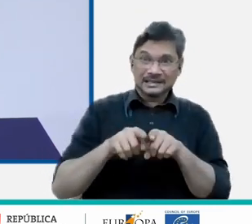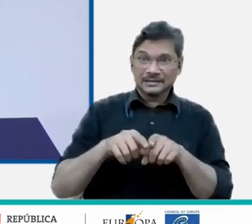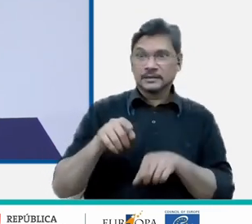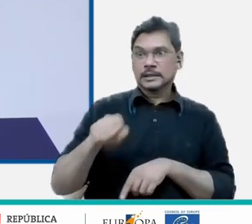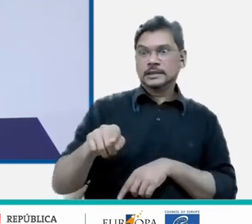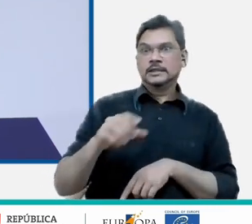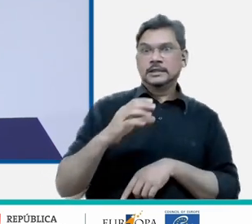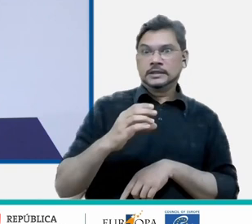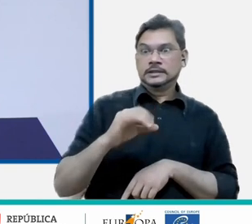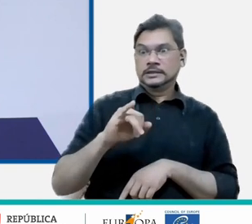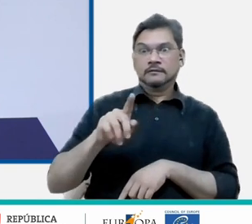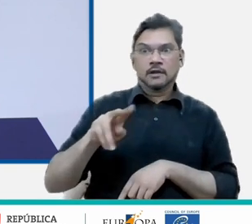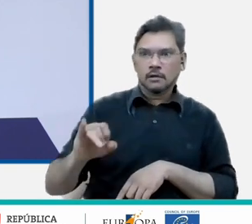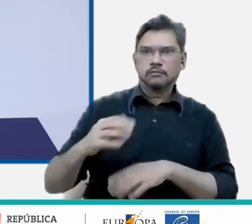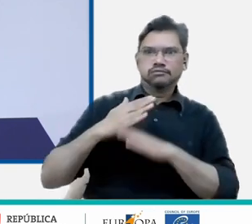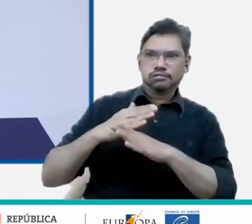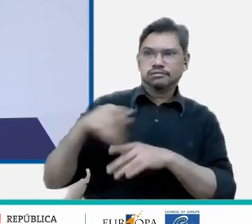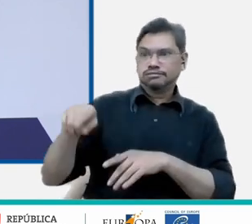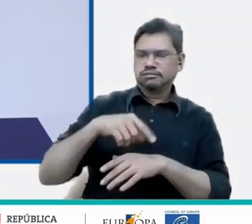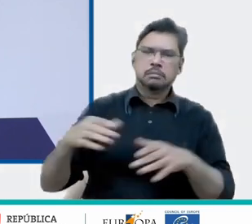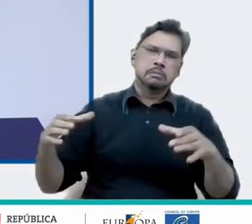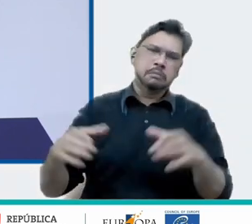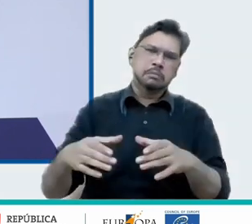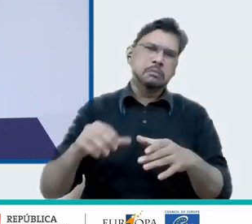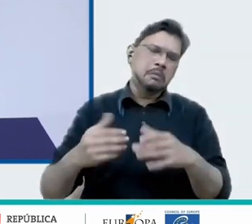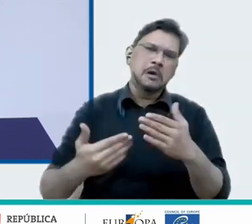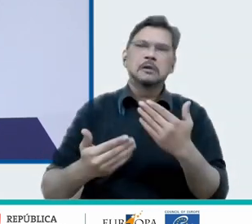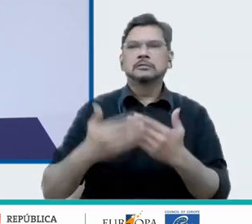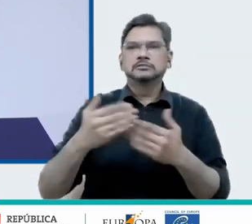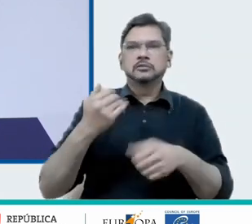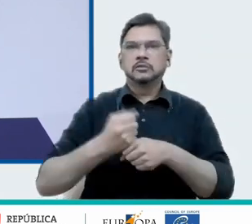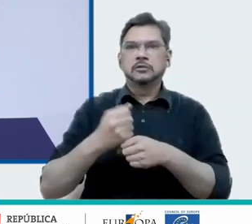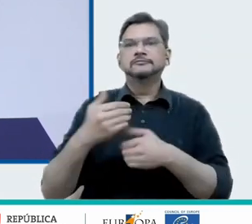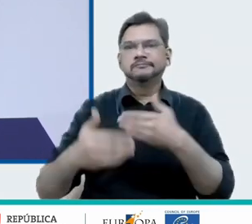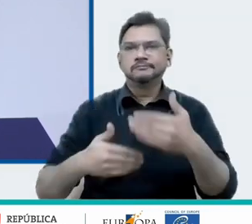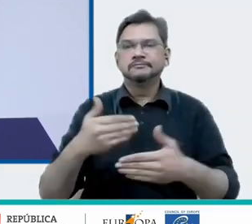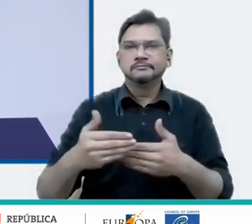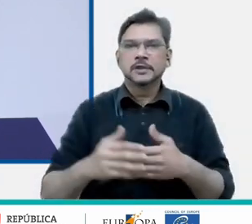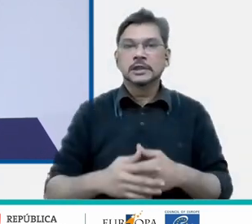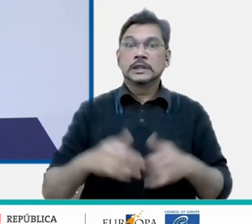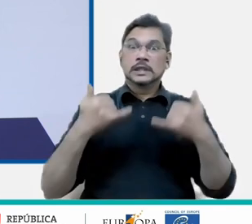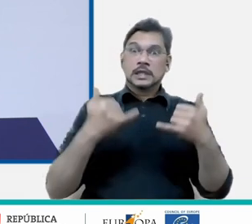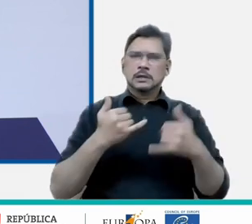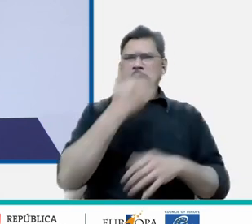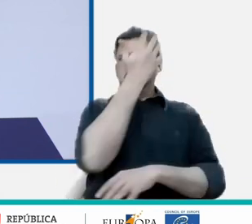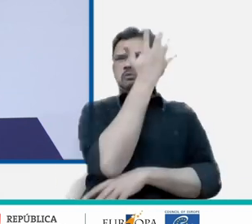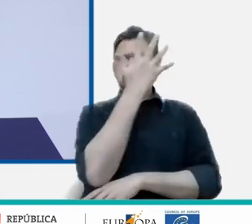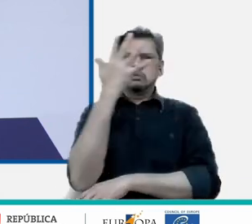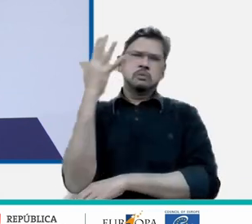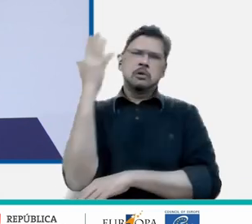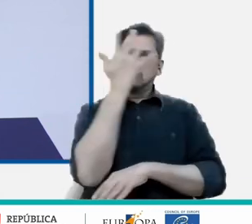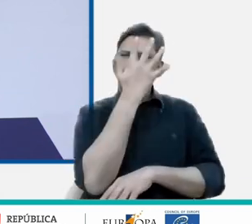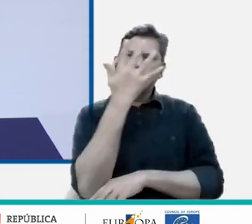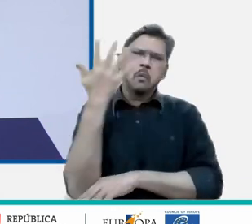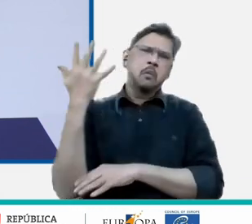decision makers. And despite the reduced forest area, the impact of our work on